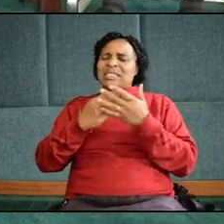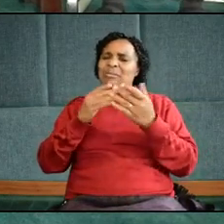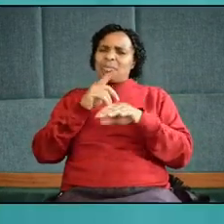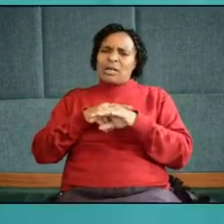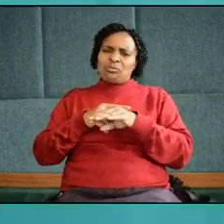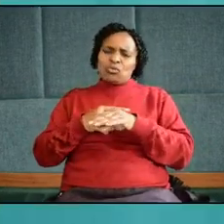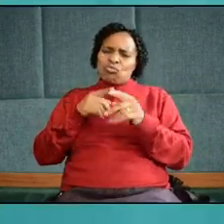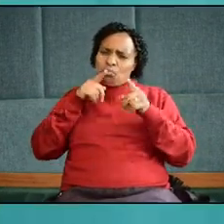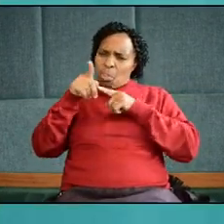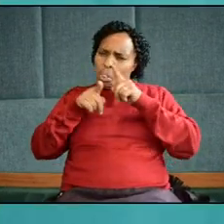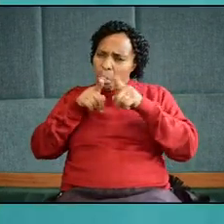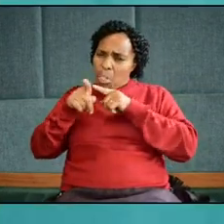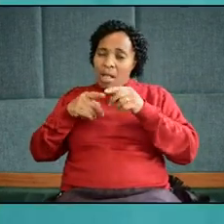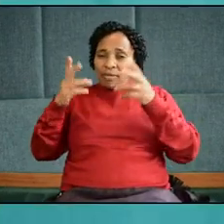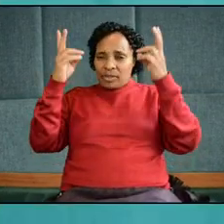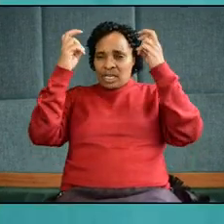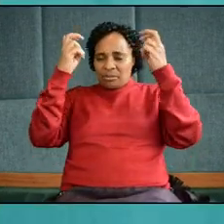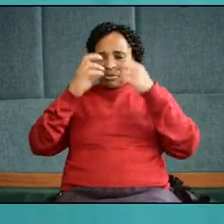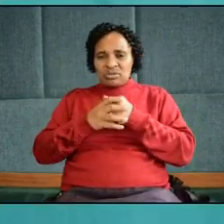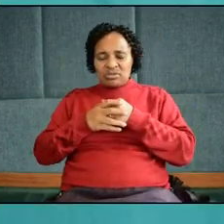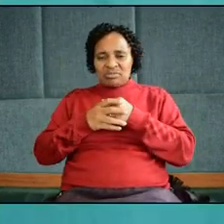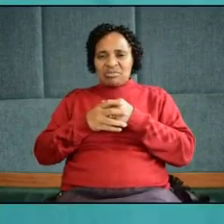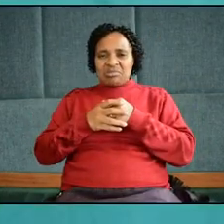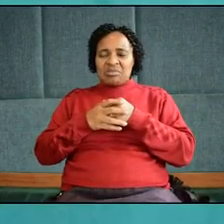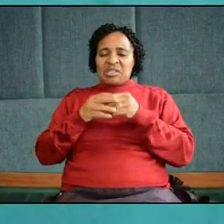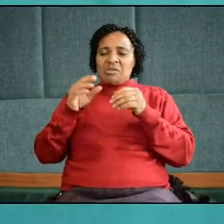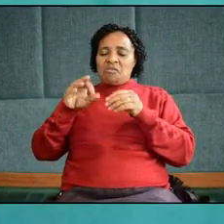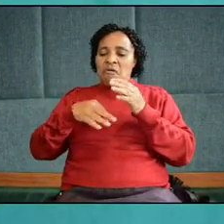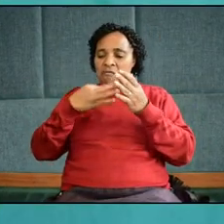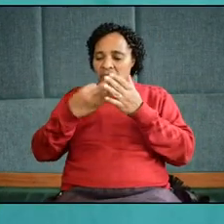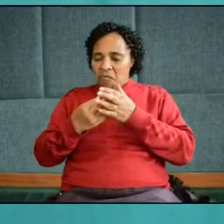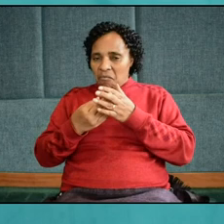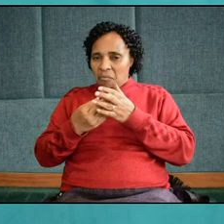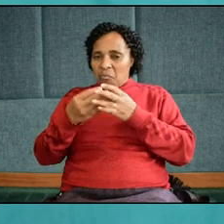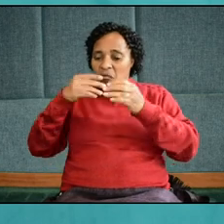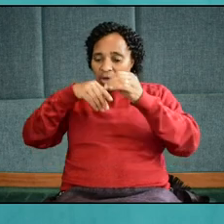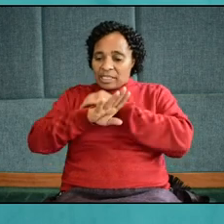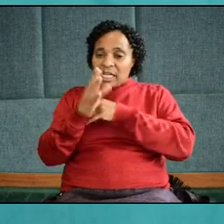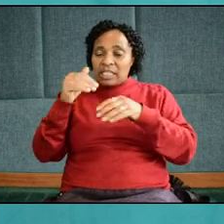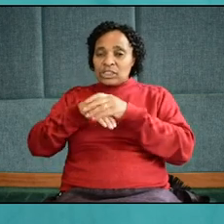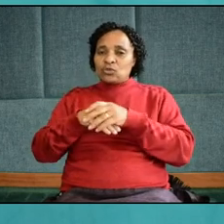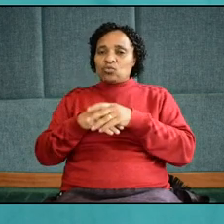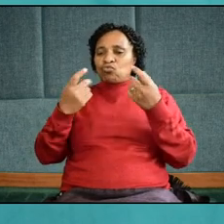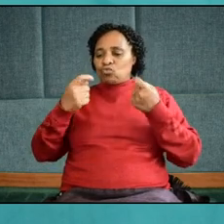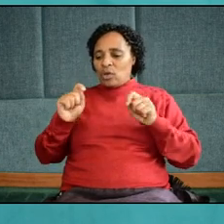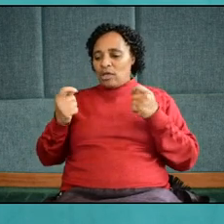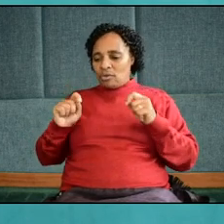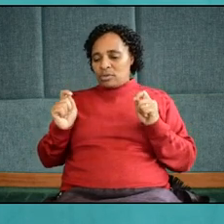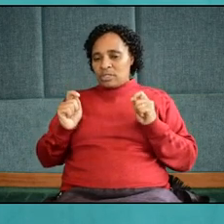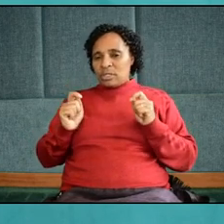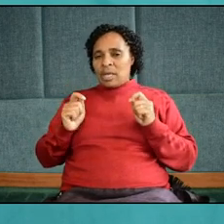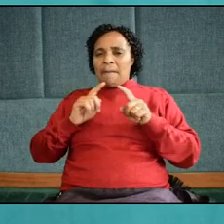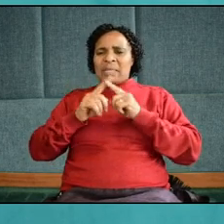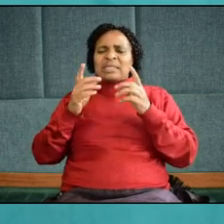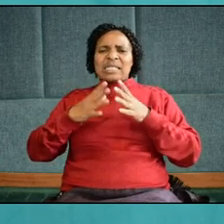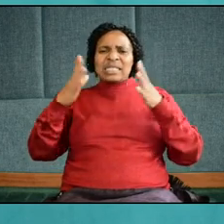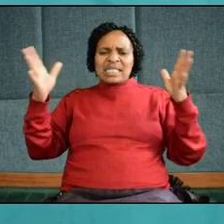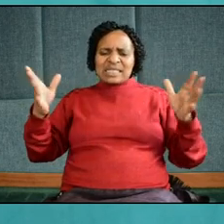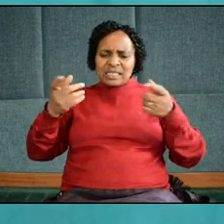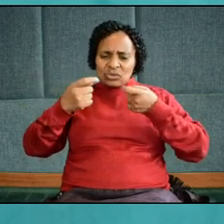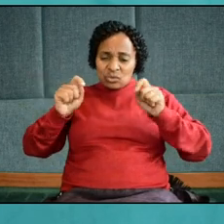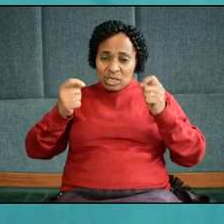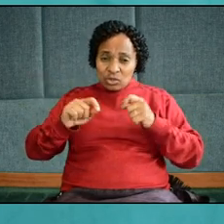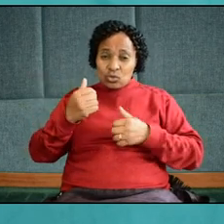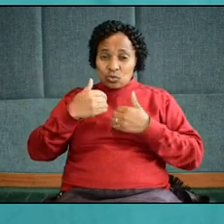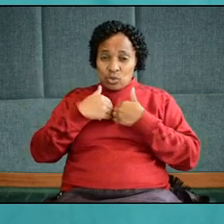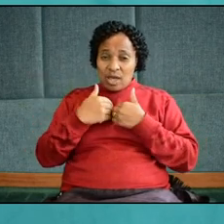blame the devil, right, for falling into temptations, but she says that even the greatest of temptations that